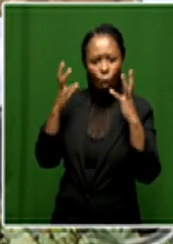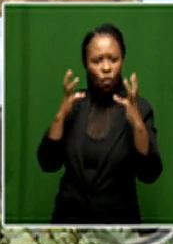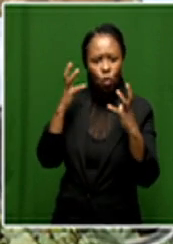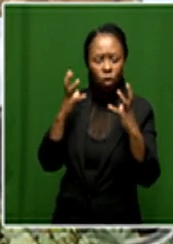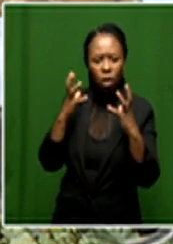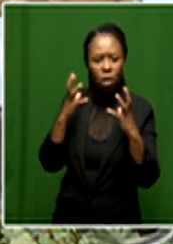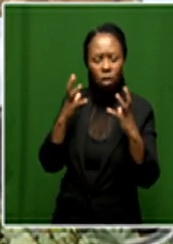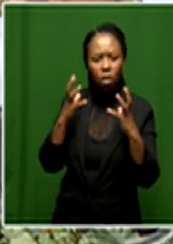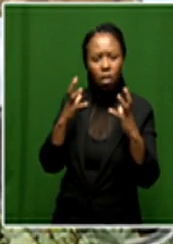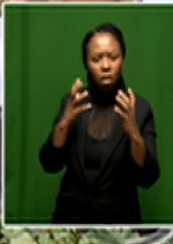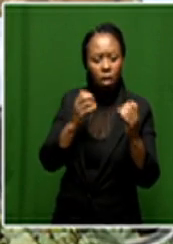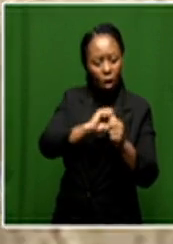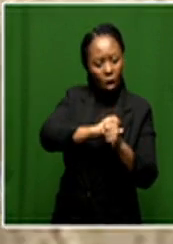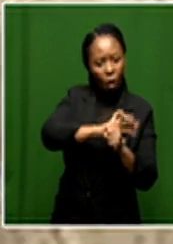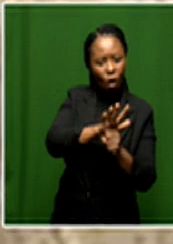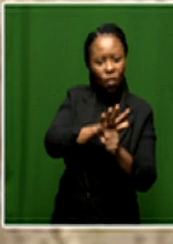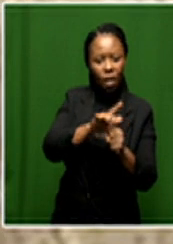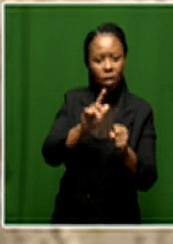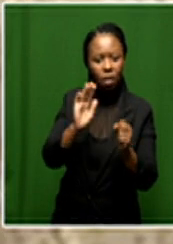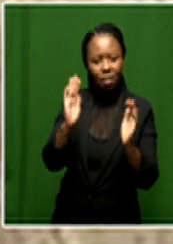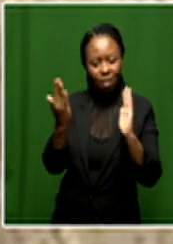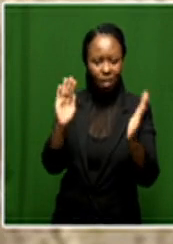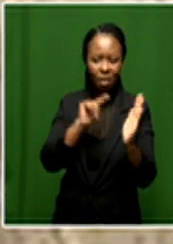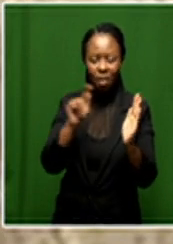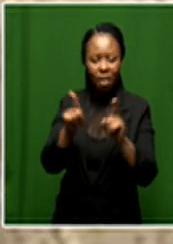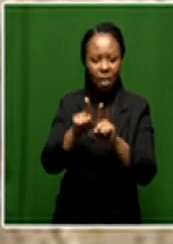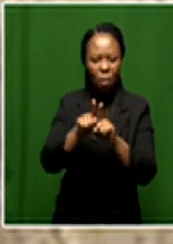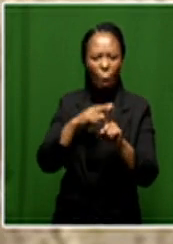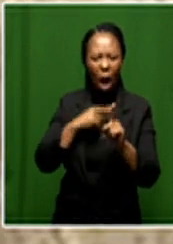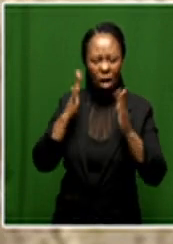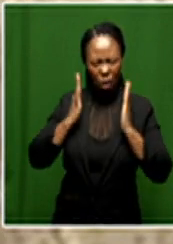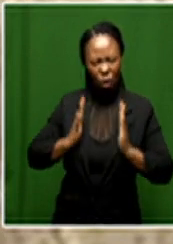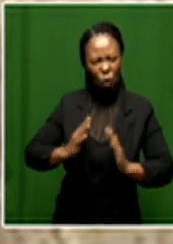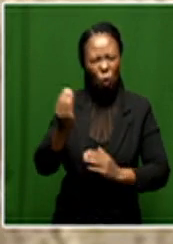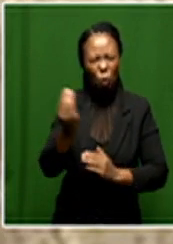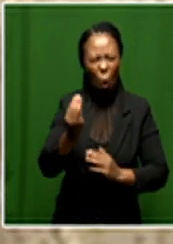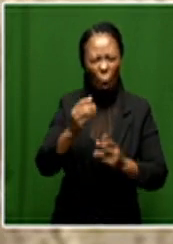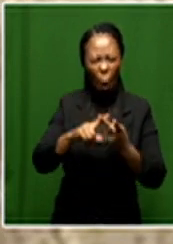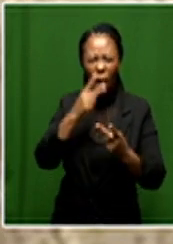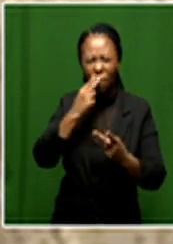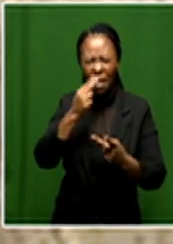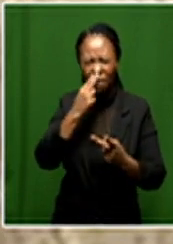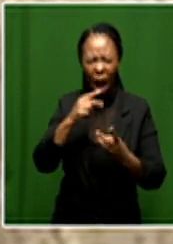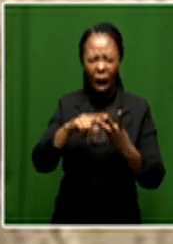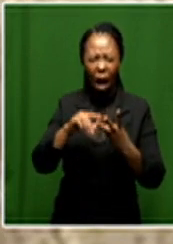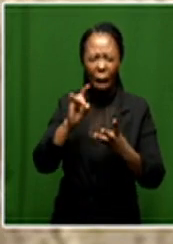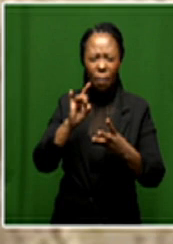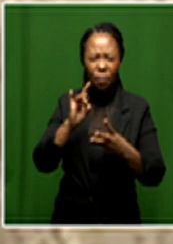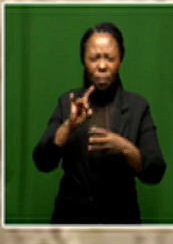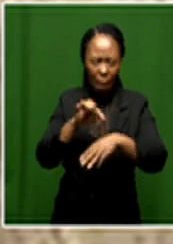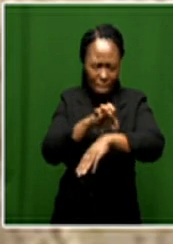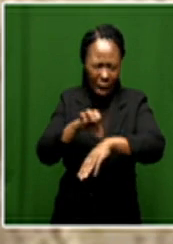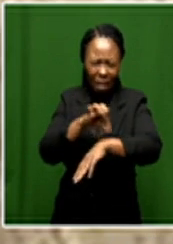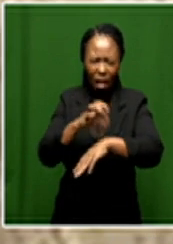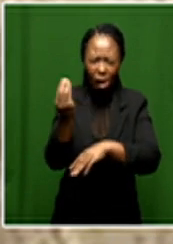current COVID signs. Basically fever, sore body, pains, muscle